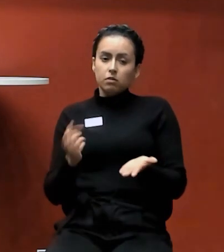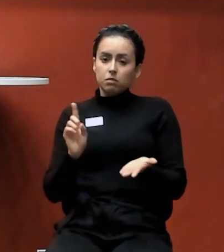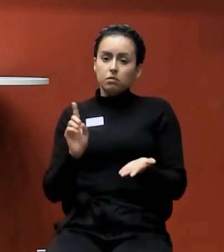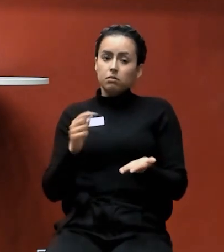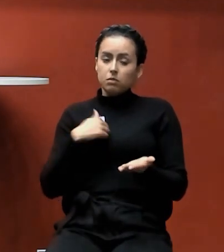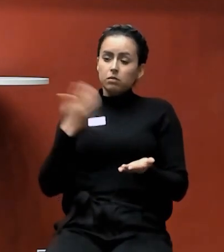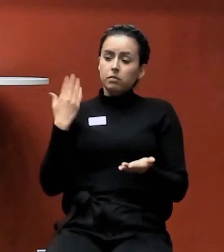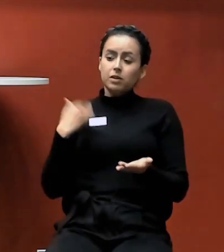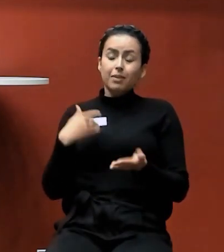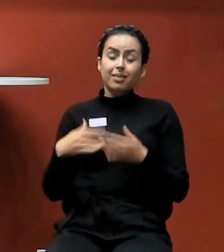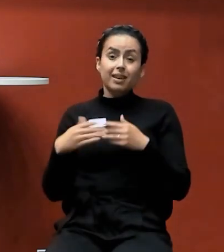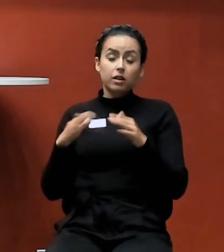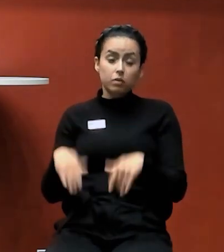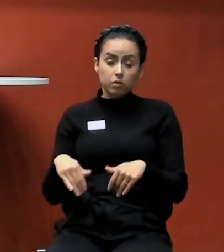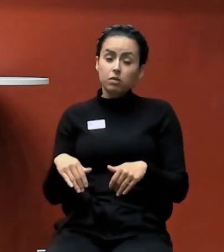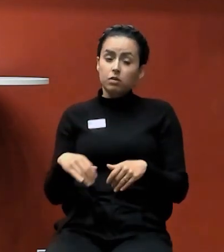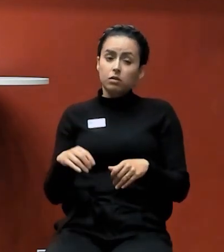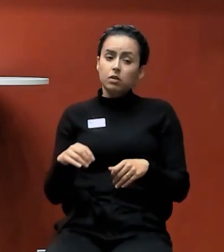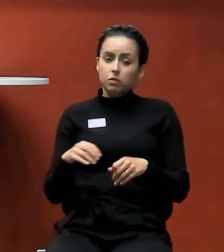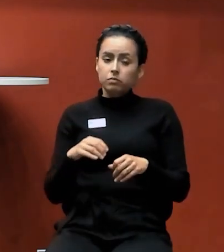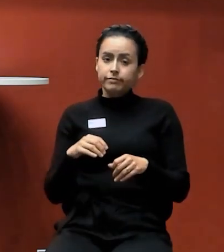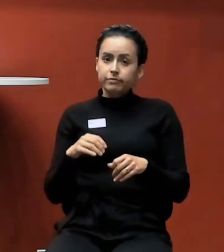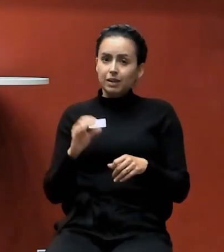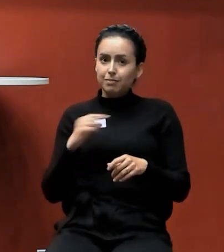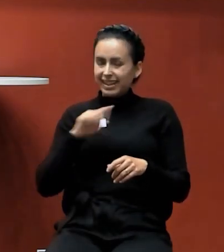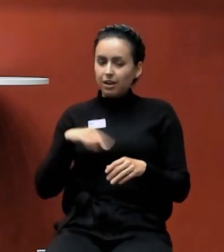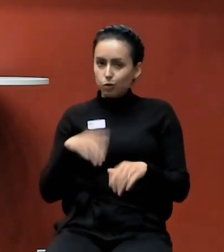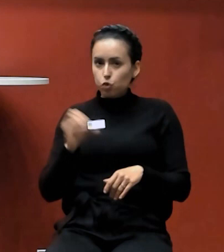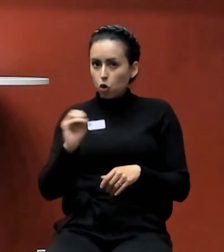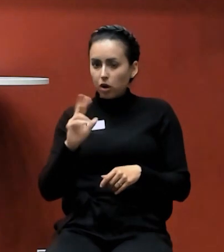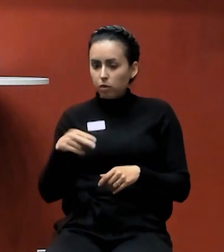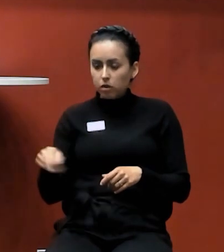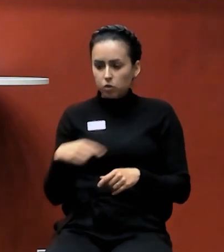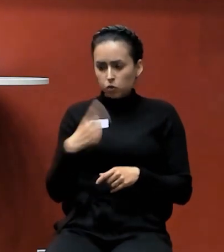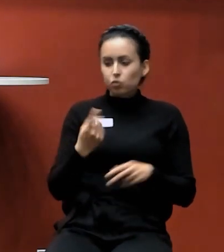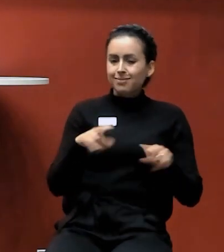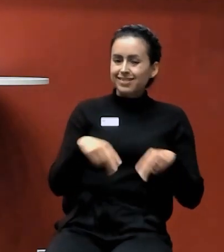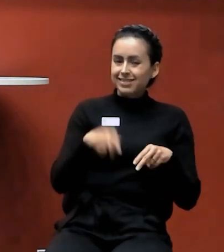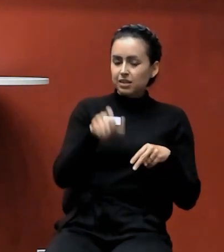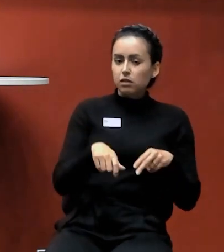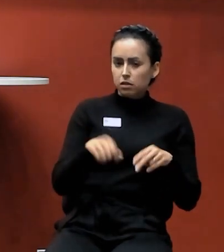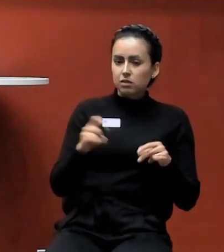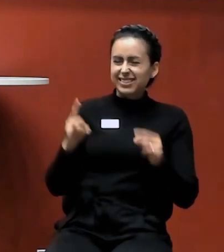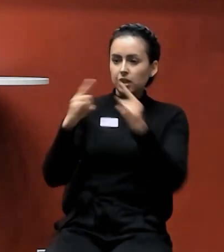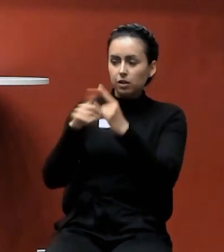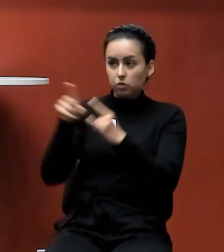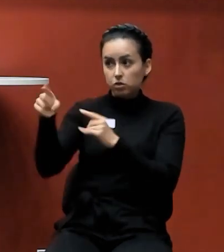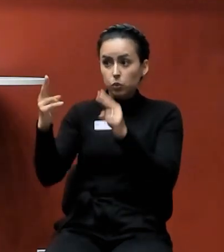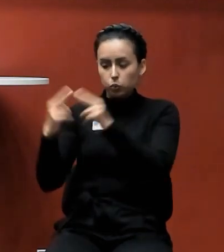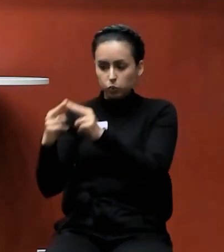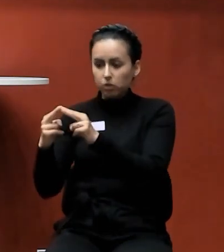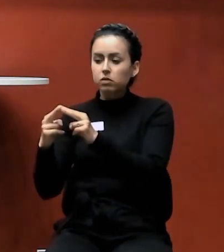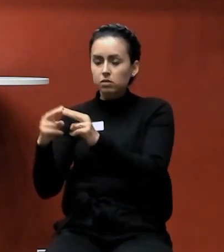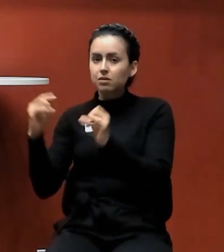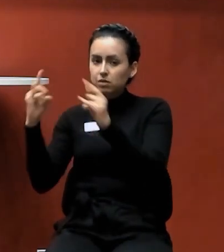We got the free space because one of the dancers had a connection to the church. The church let us have the